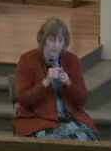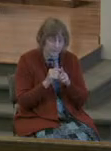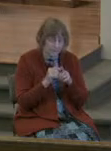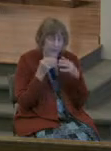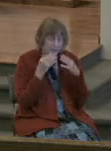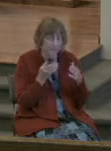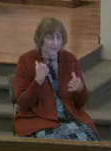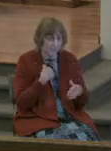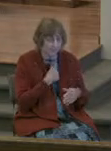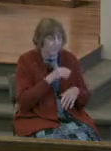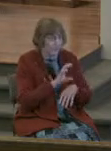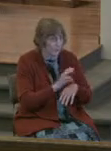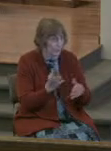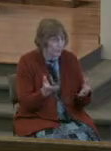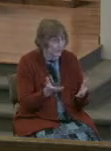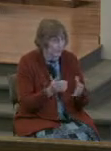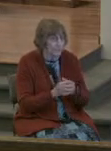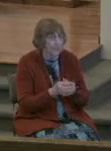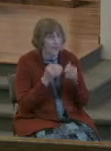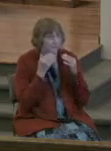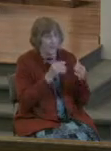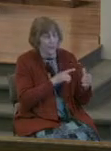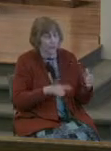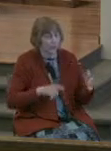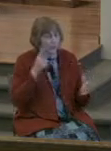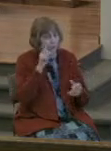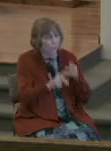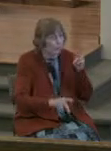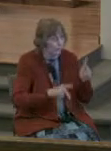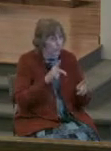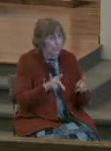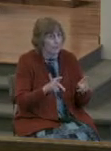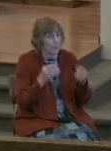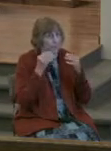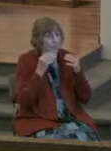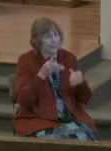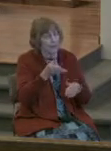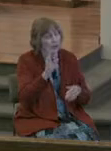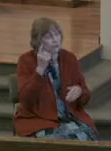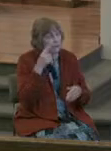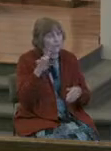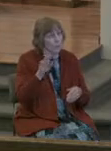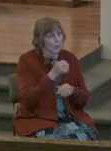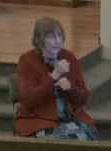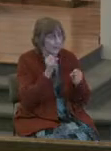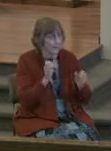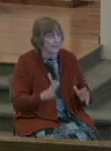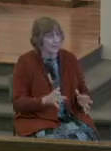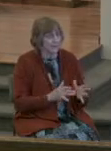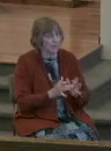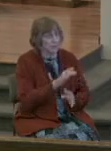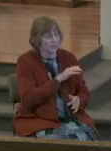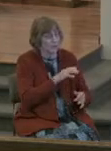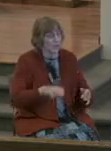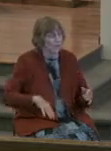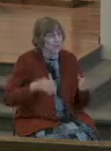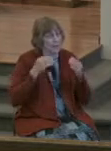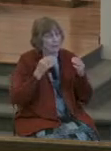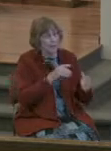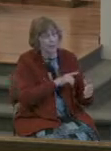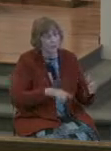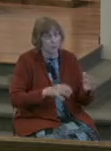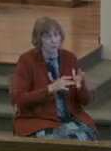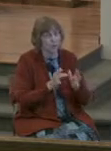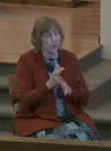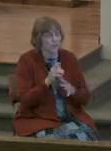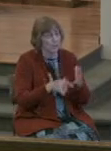this church. I thank you, Lord, for this people. And I thank you, God, for your Savior, Jesus Christ. I thank you, Lord Jesus, for